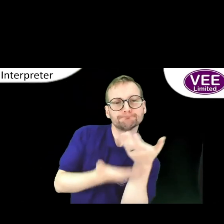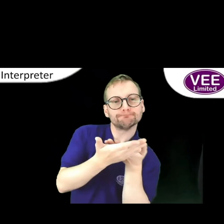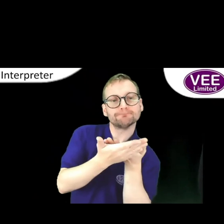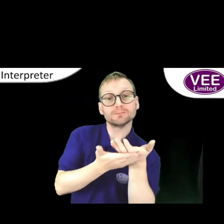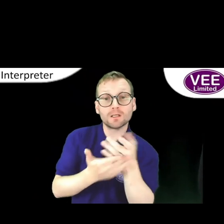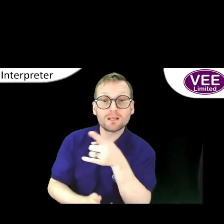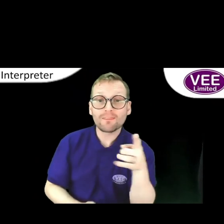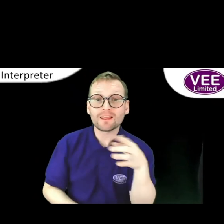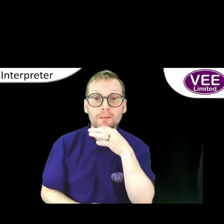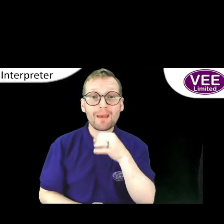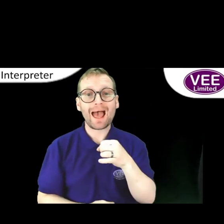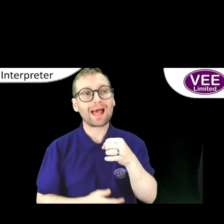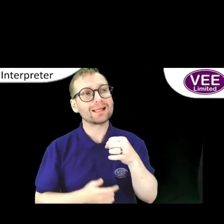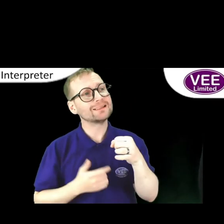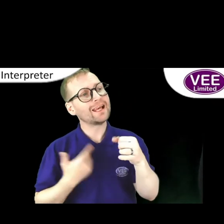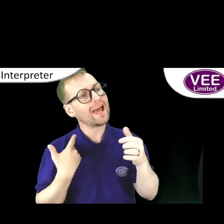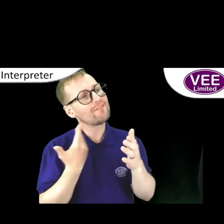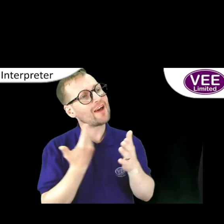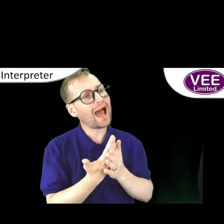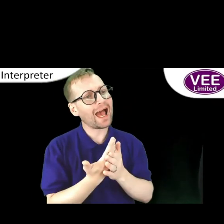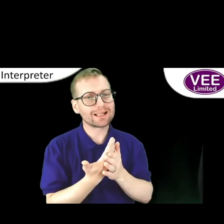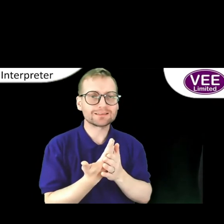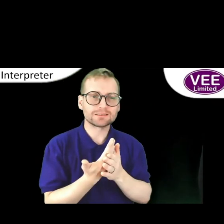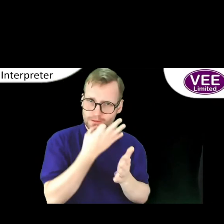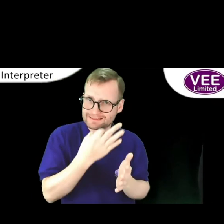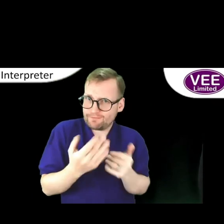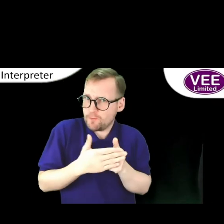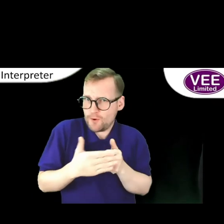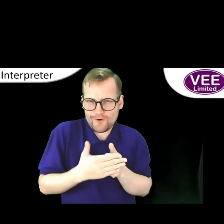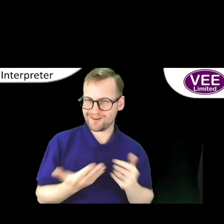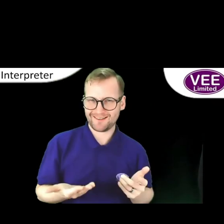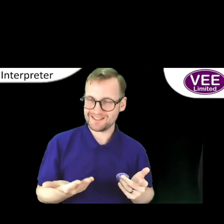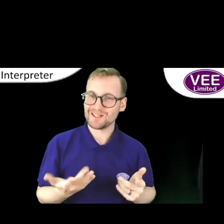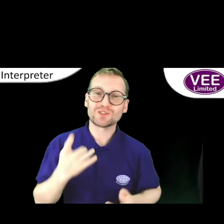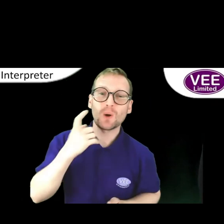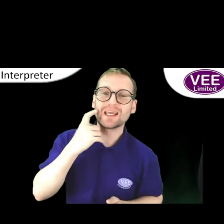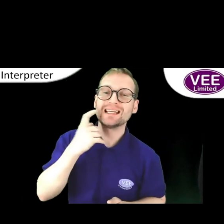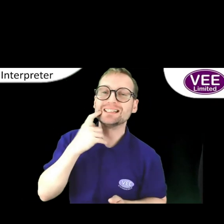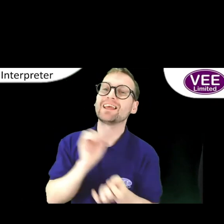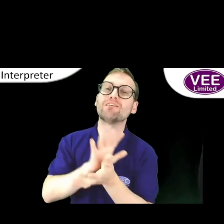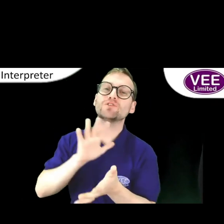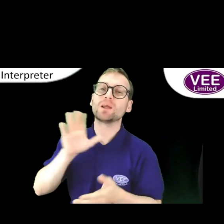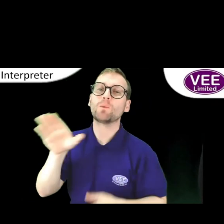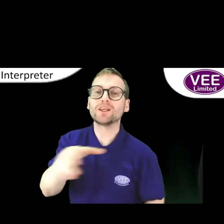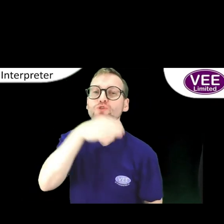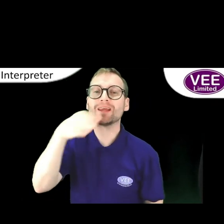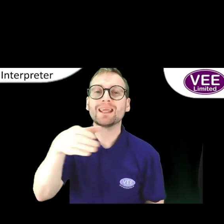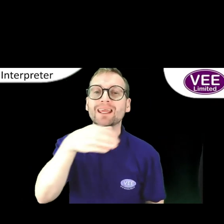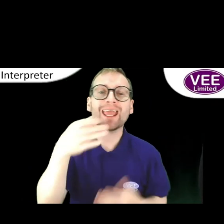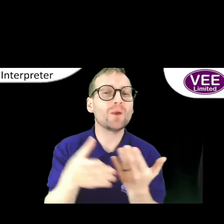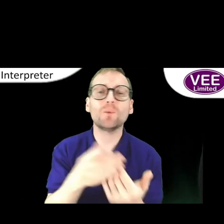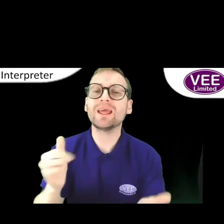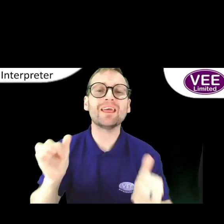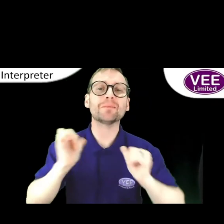man could ever ask for more? So be easy and free when you're